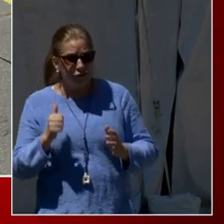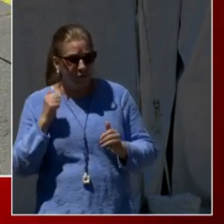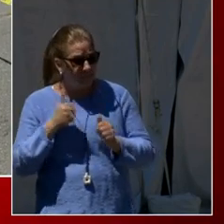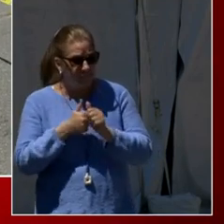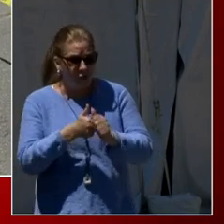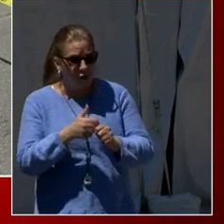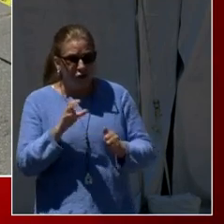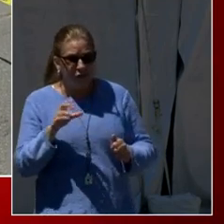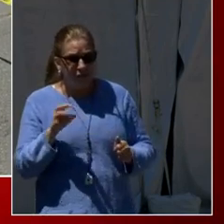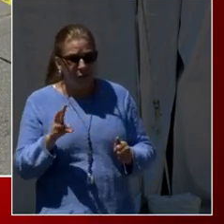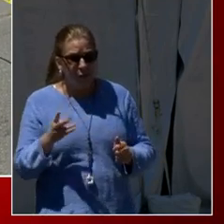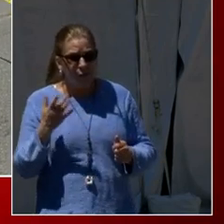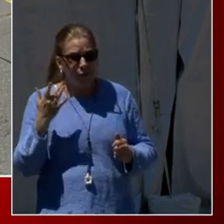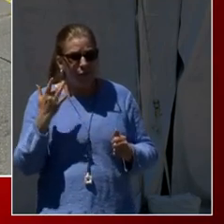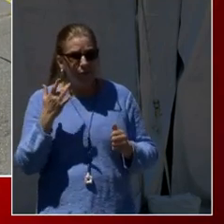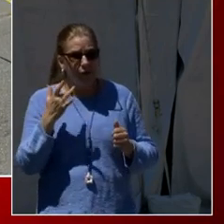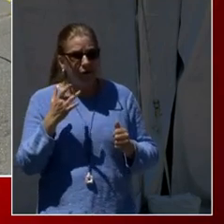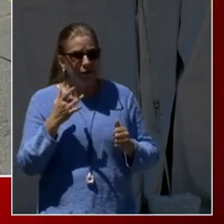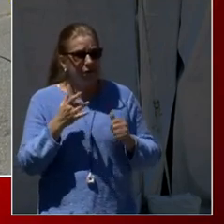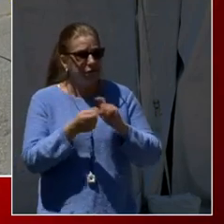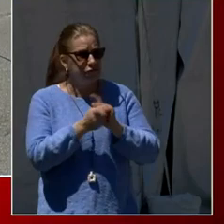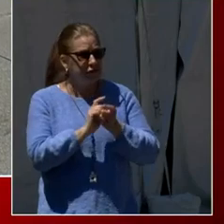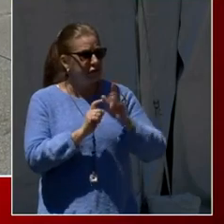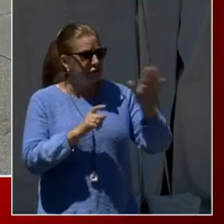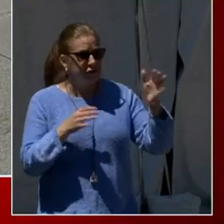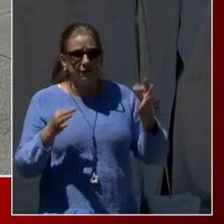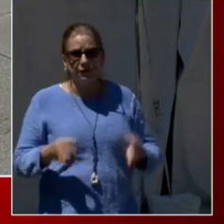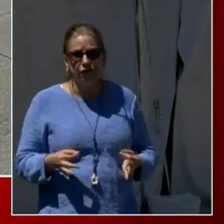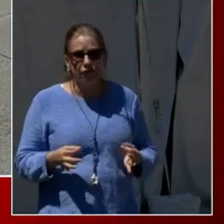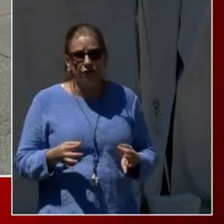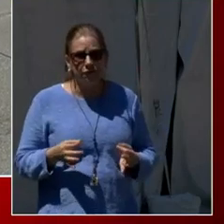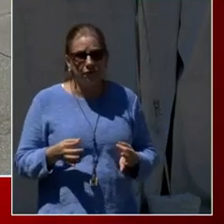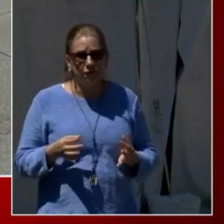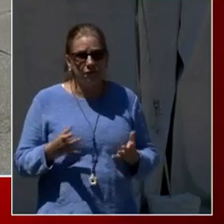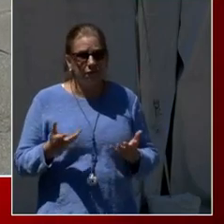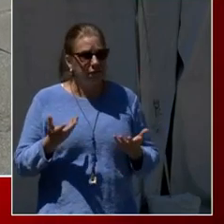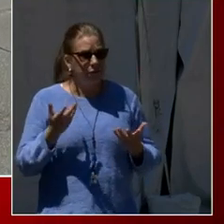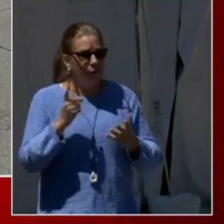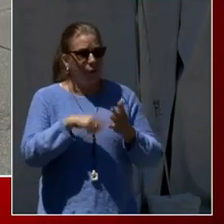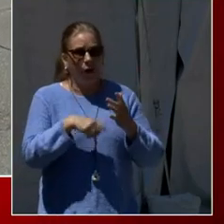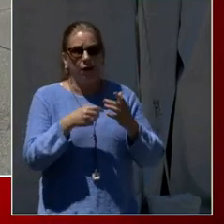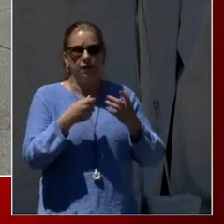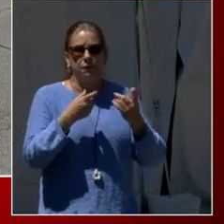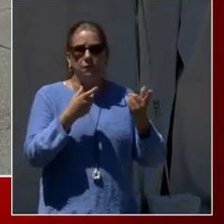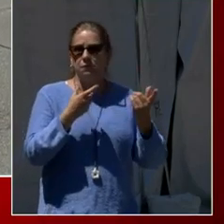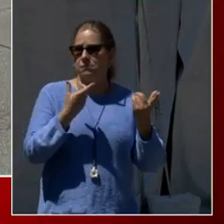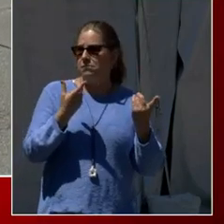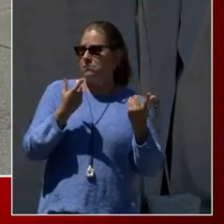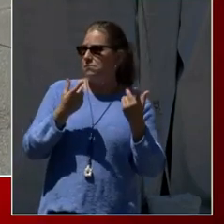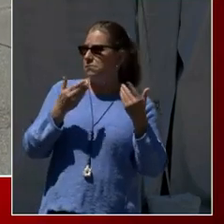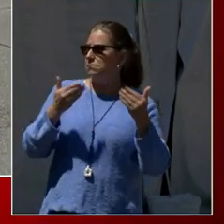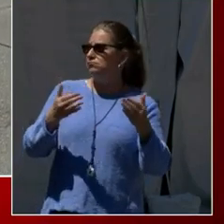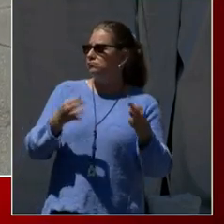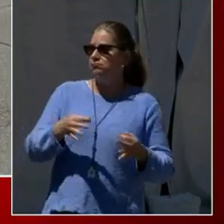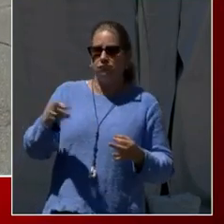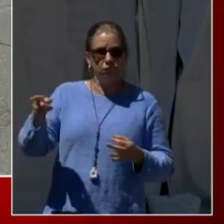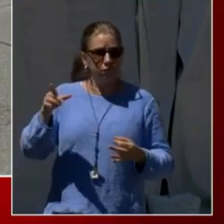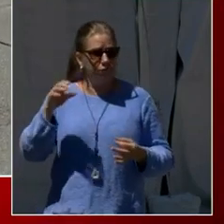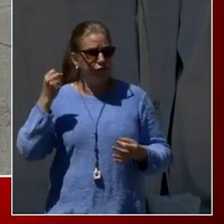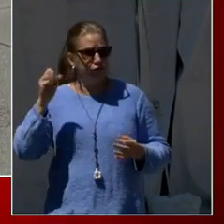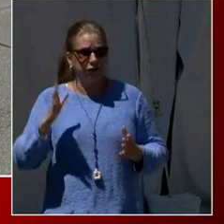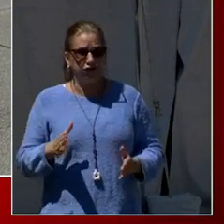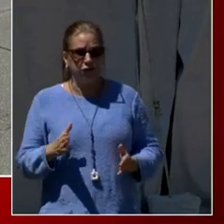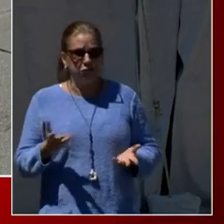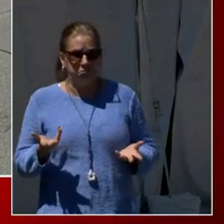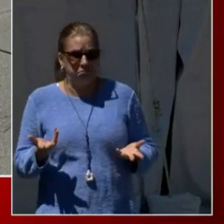the determination and why the determination was made ultimately last night to install a curfew? And a lot of